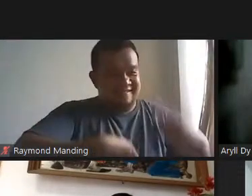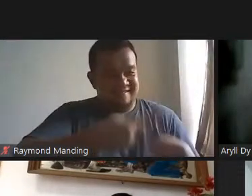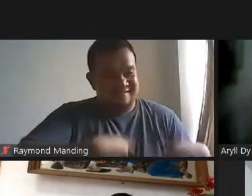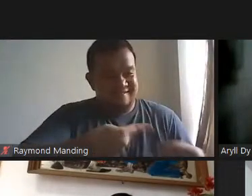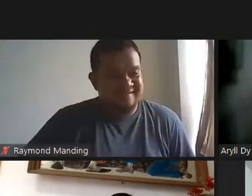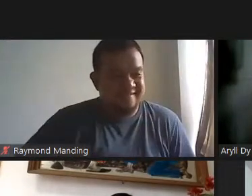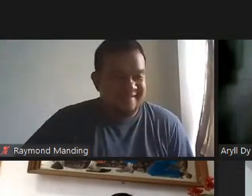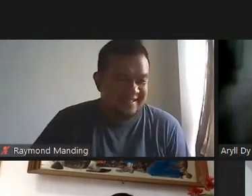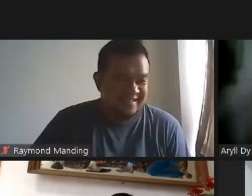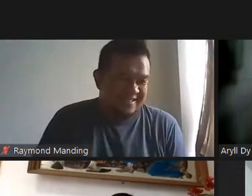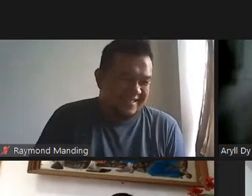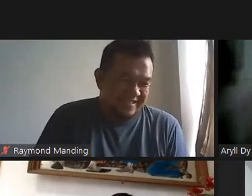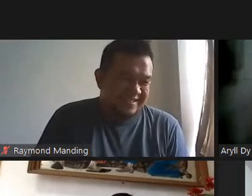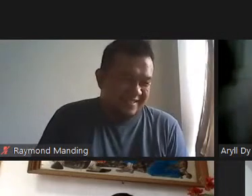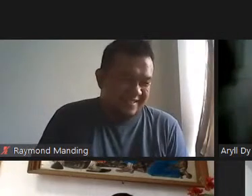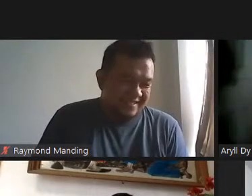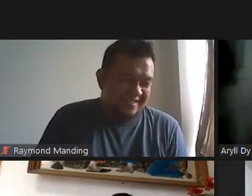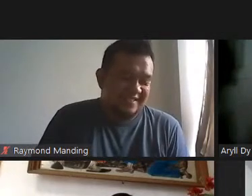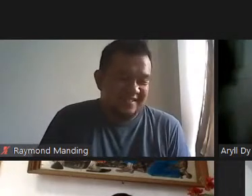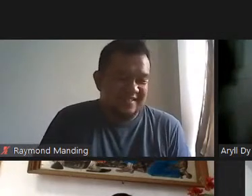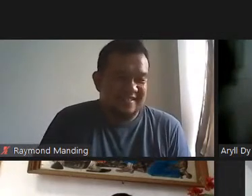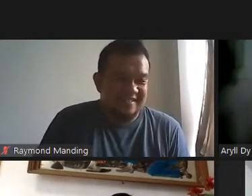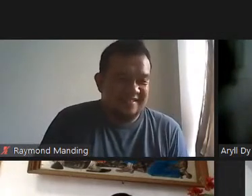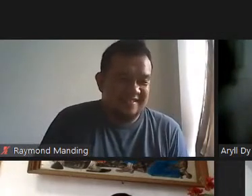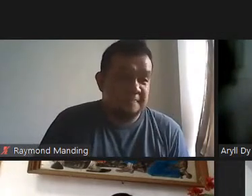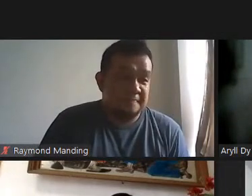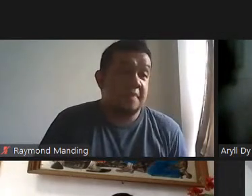Kaya yung sister ko nag-aral siya ng sign language doon.